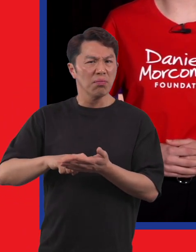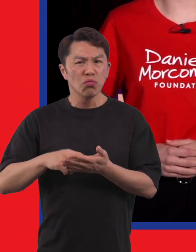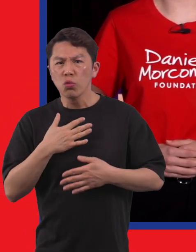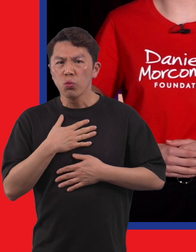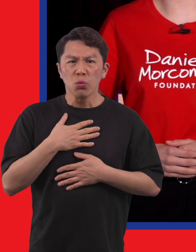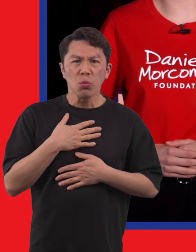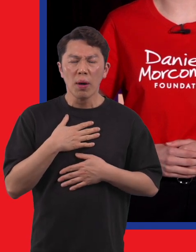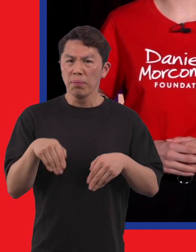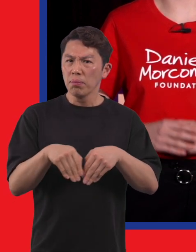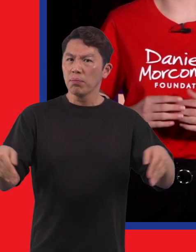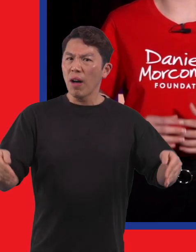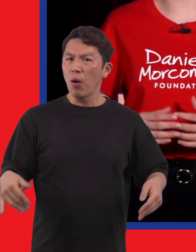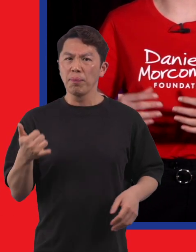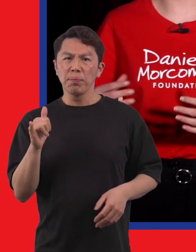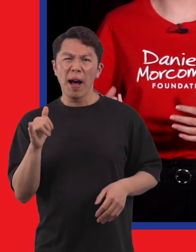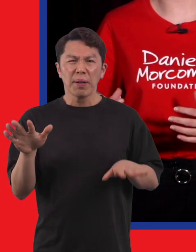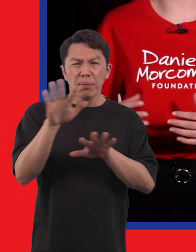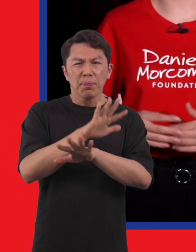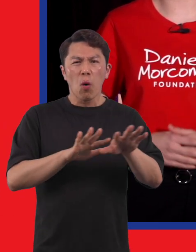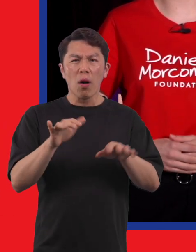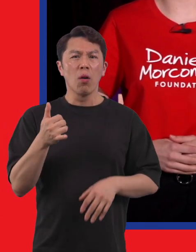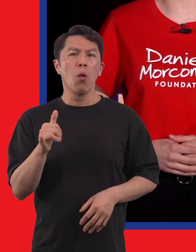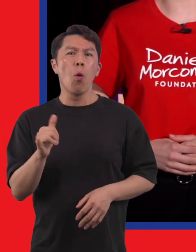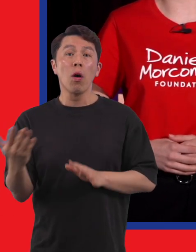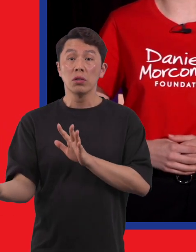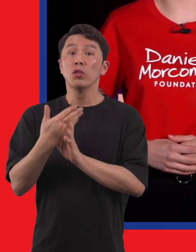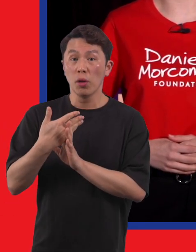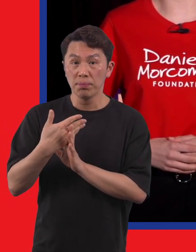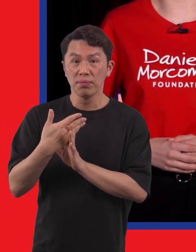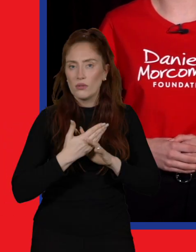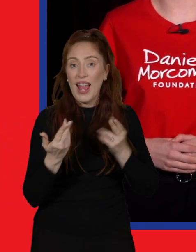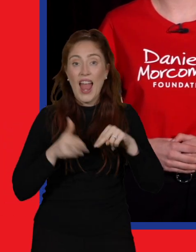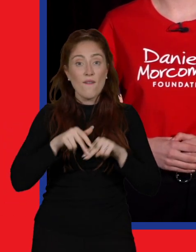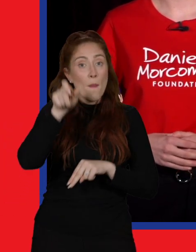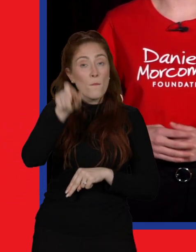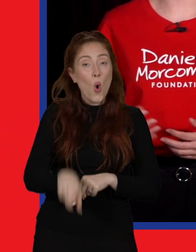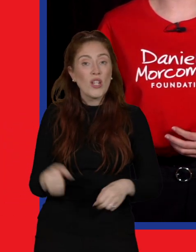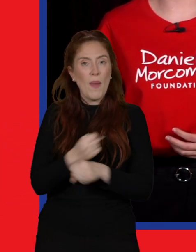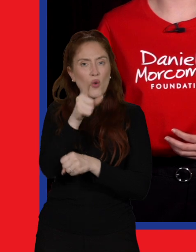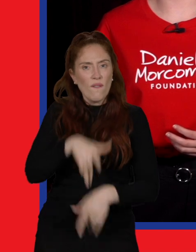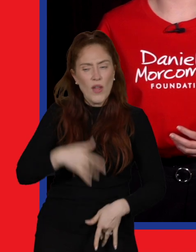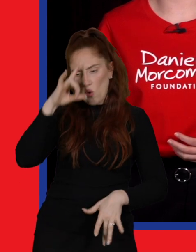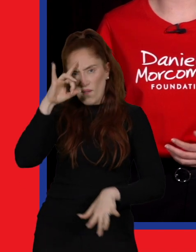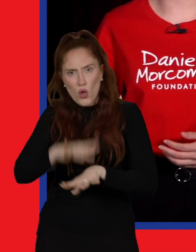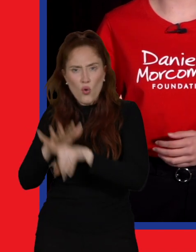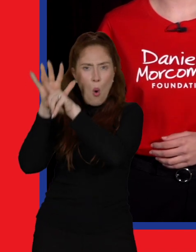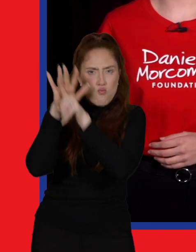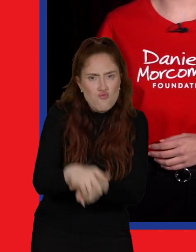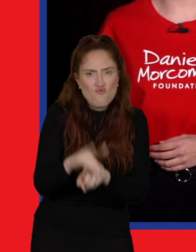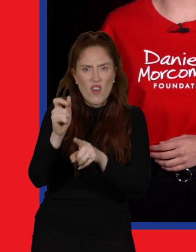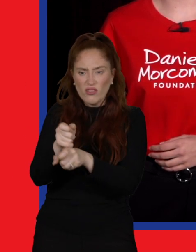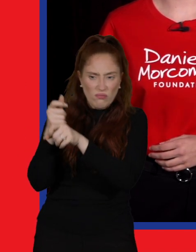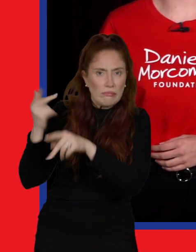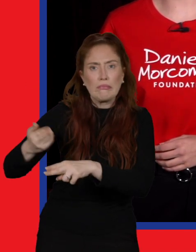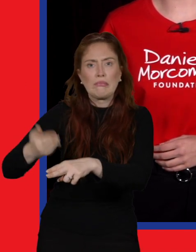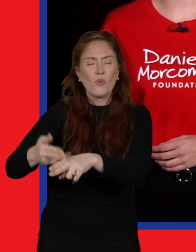body clues are telling you that the boundaries of consent might be being blurred or crossed. When someone is trying to confuse,